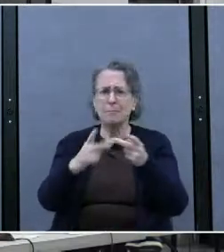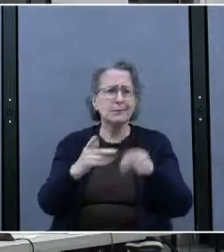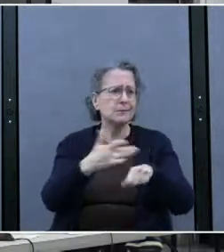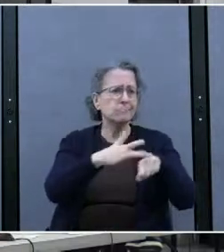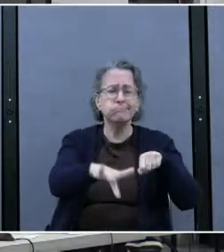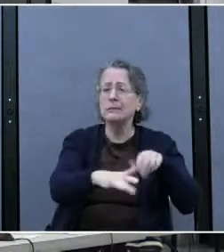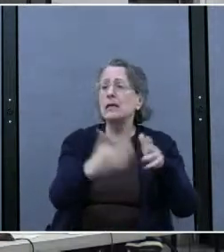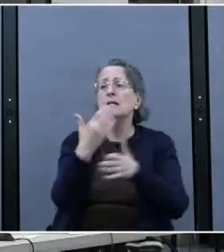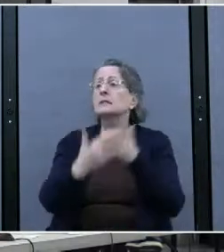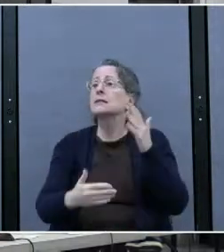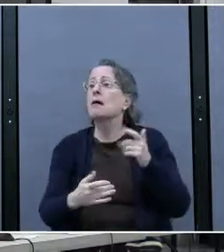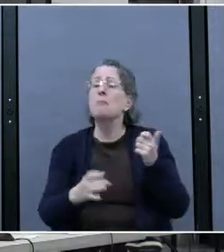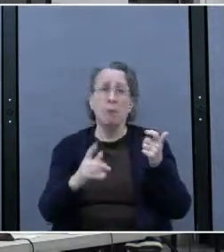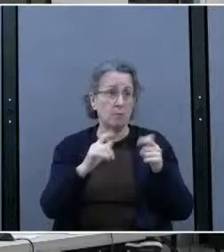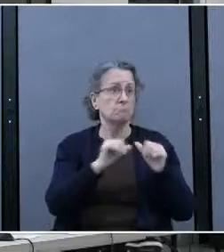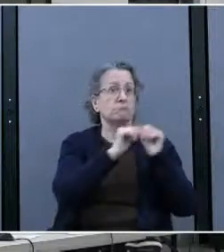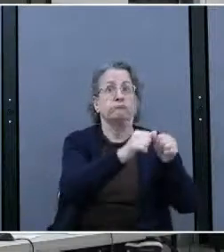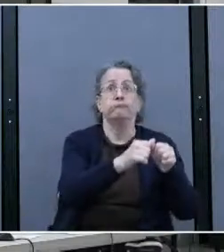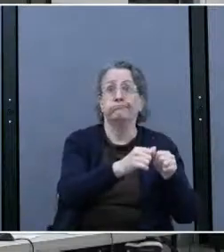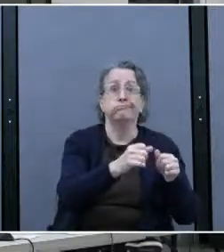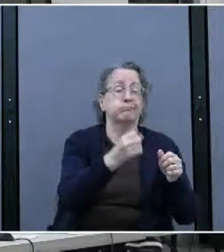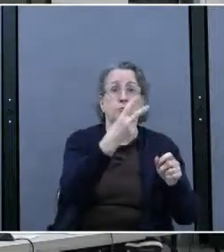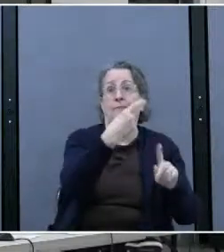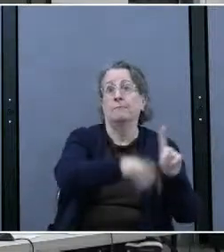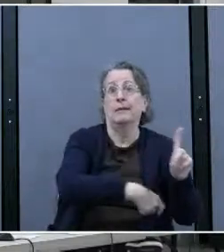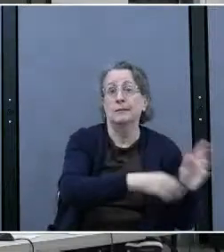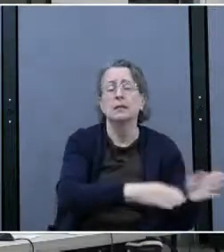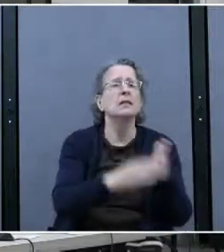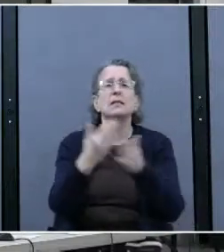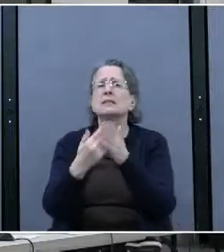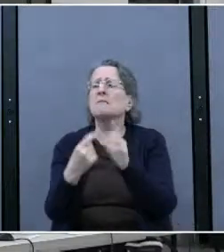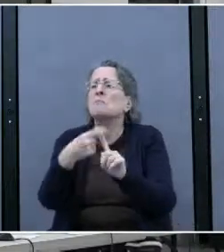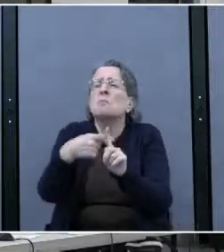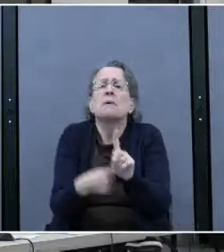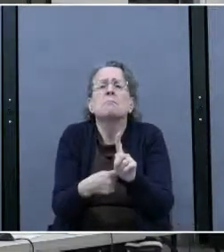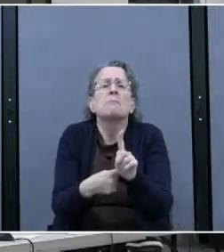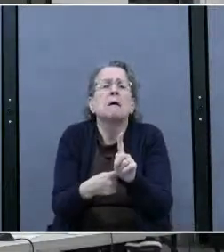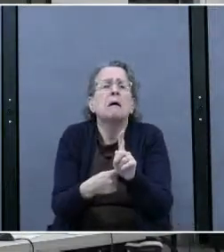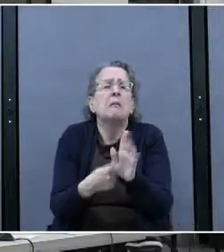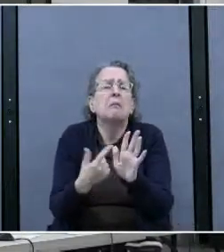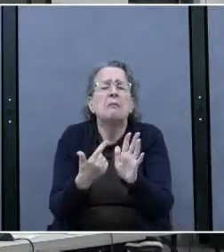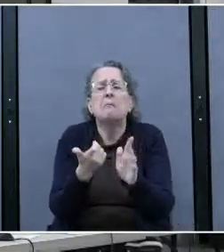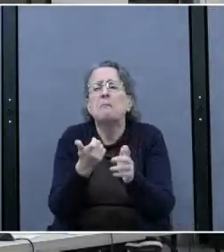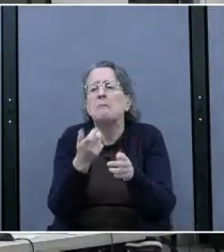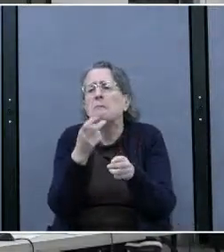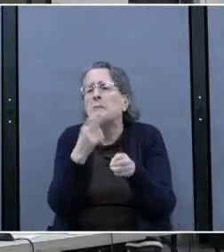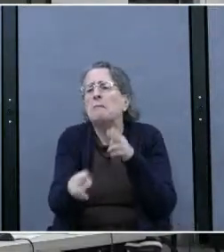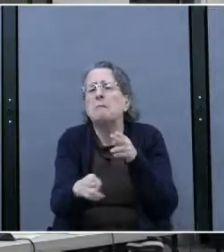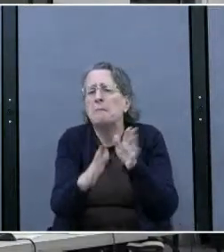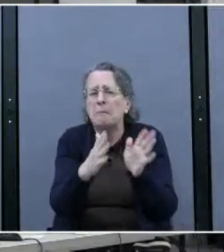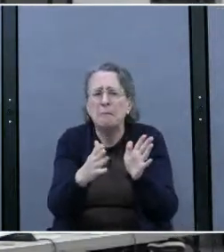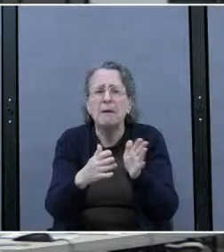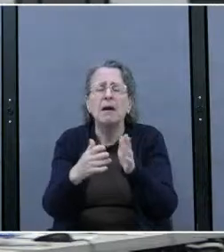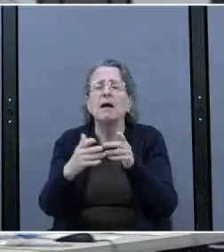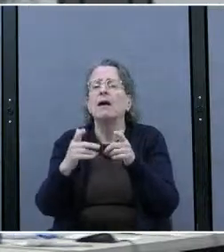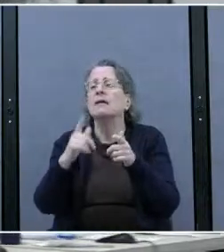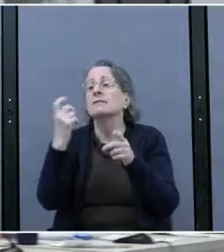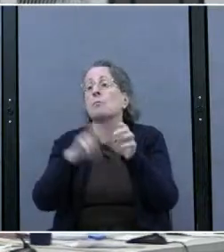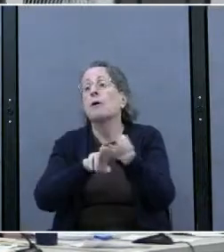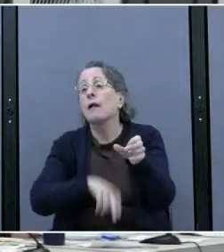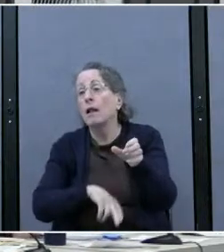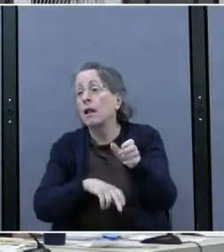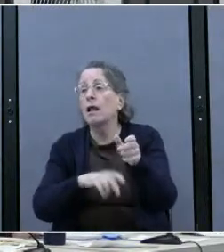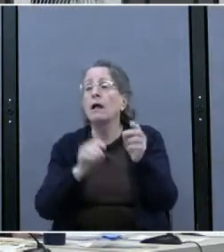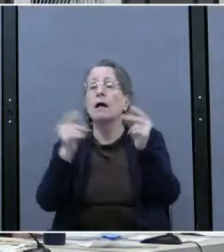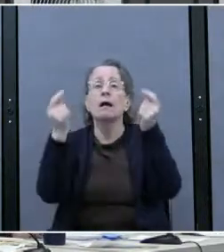be a month, right? Somebody left, and then a month later somebody got hired, and so got filled again. Trying to